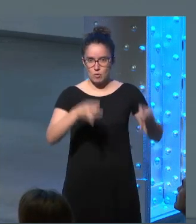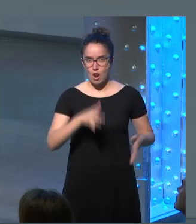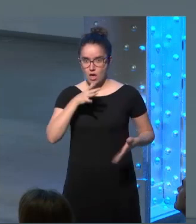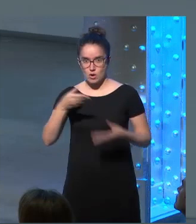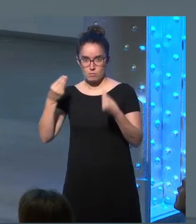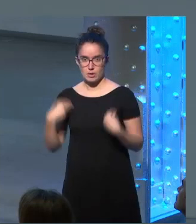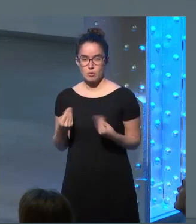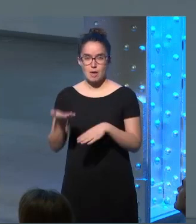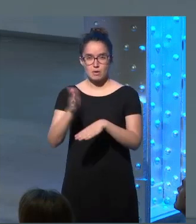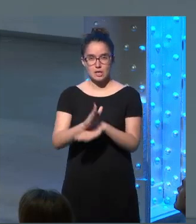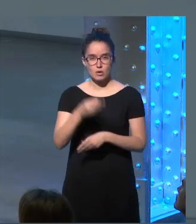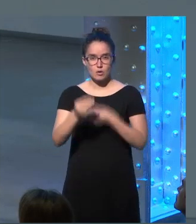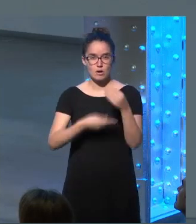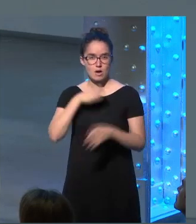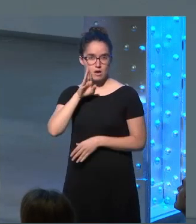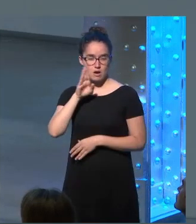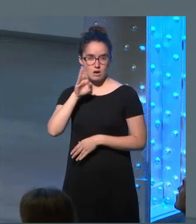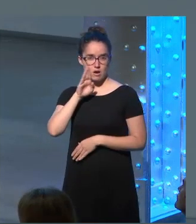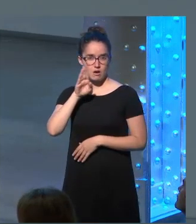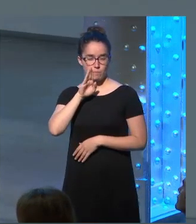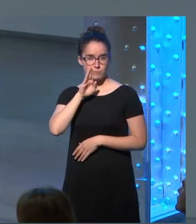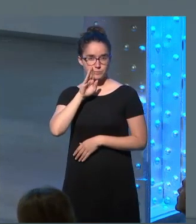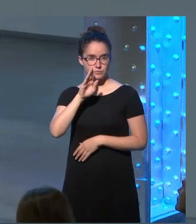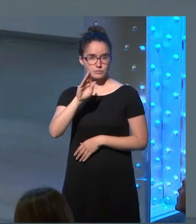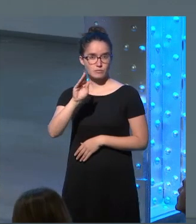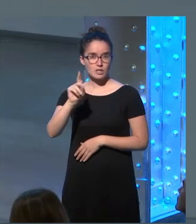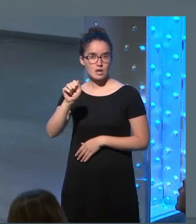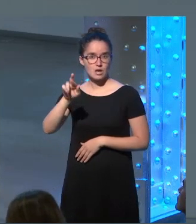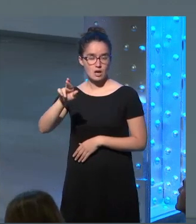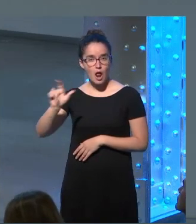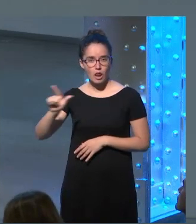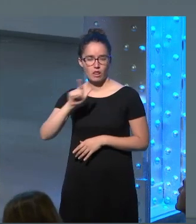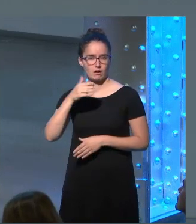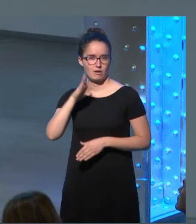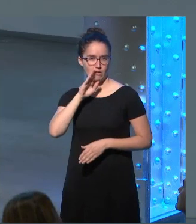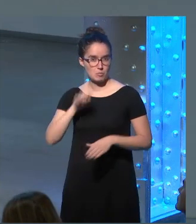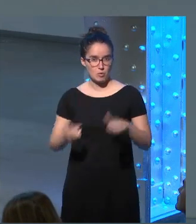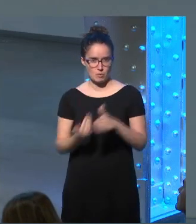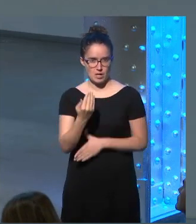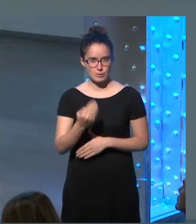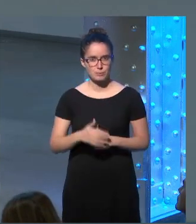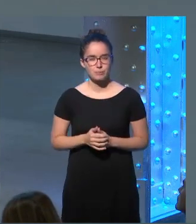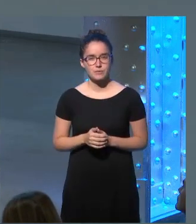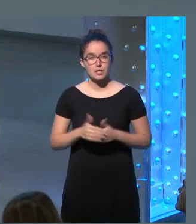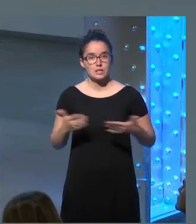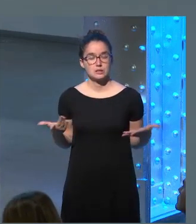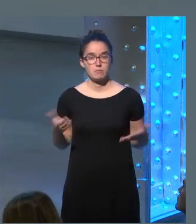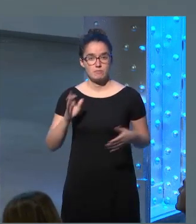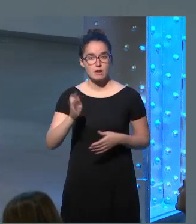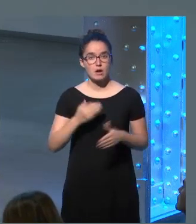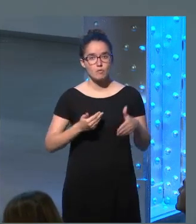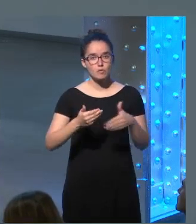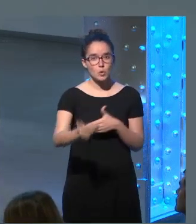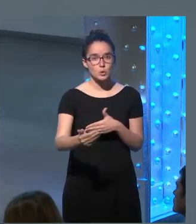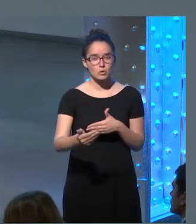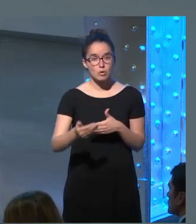putting an end to some others. That has happened throughout history, and that was said by Carl in his presentation.